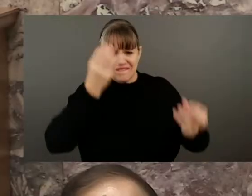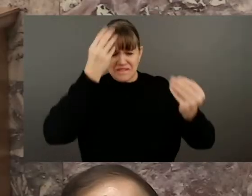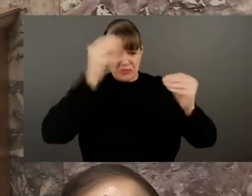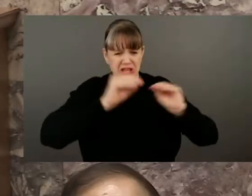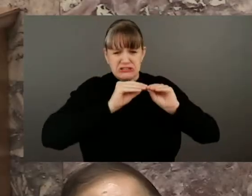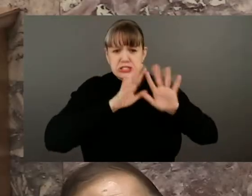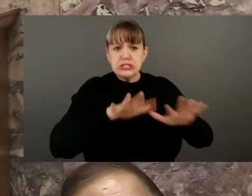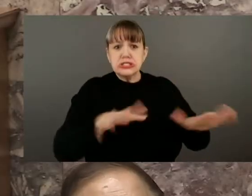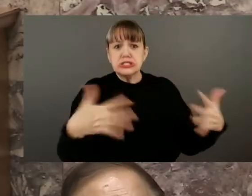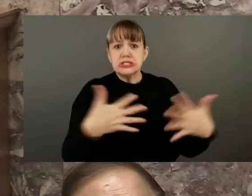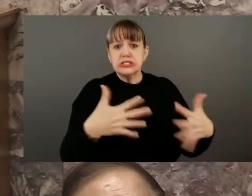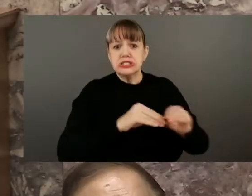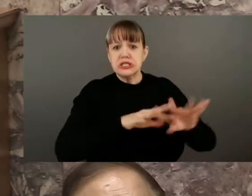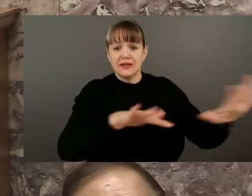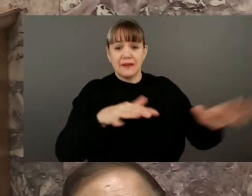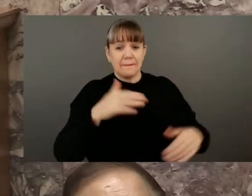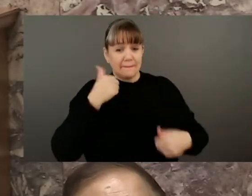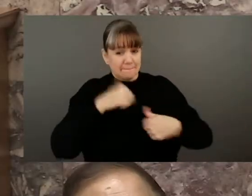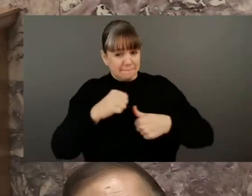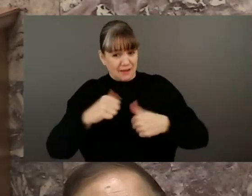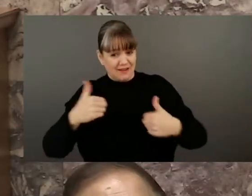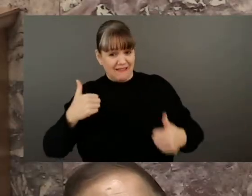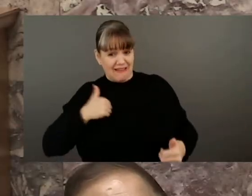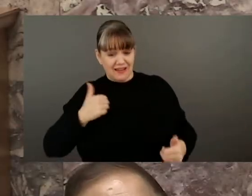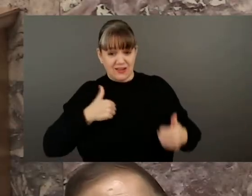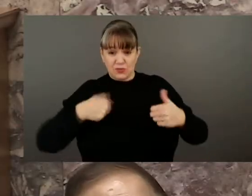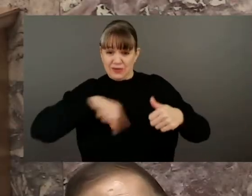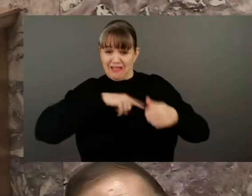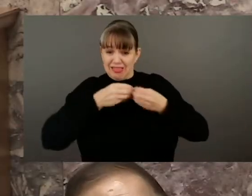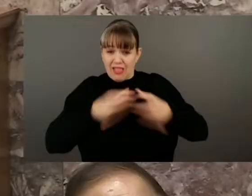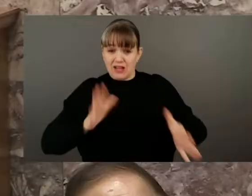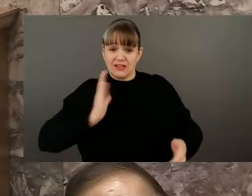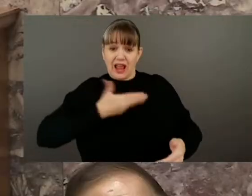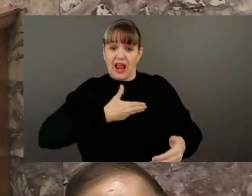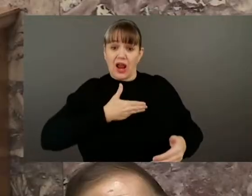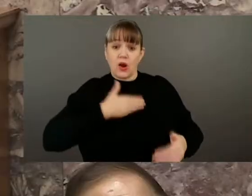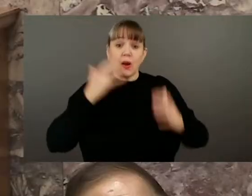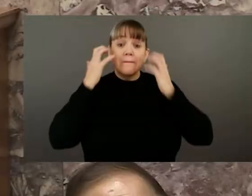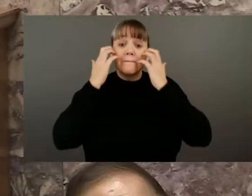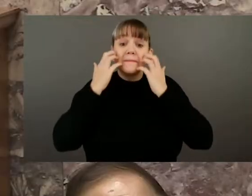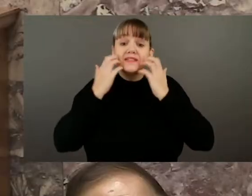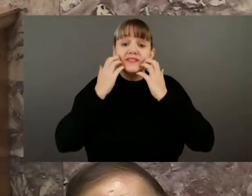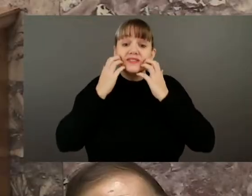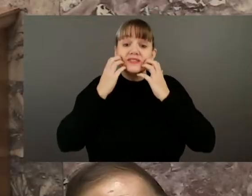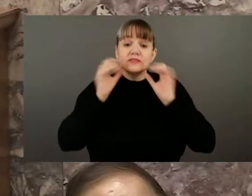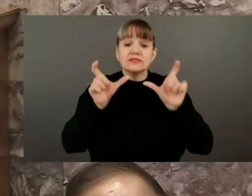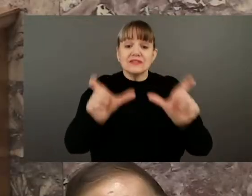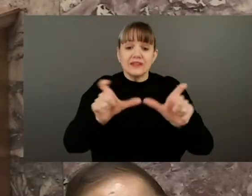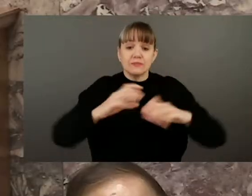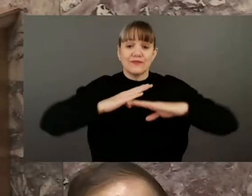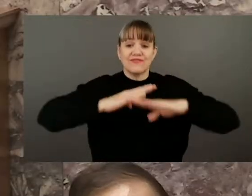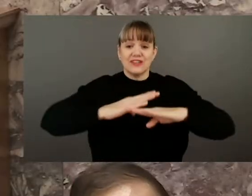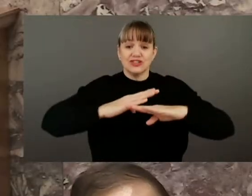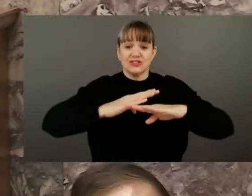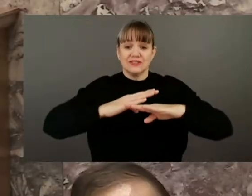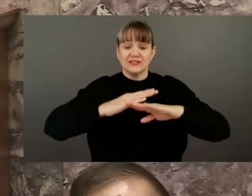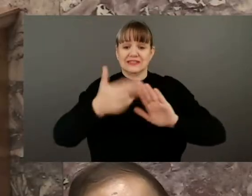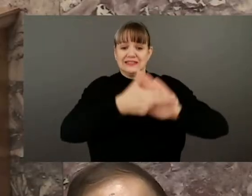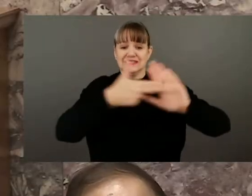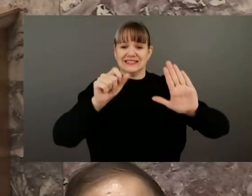measles elimination status. We should be embarrassed by that, Mr. Speaker, because it didn't need to happen. Mr. Speaker,